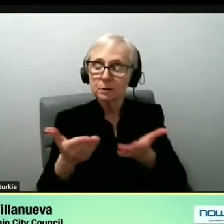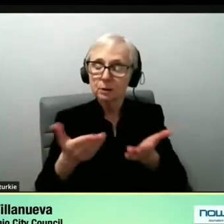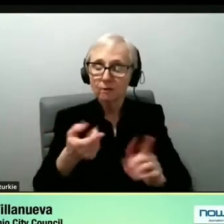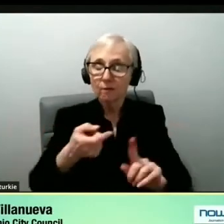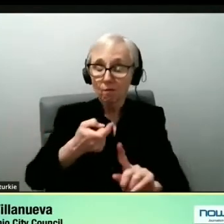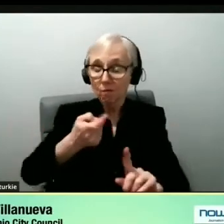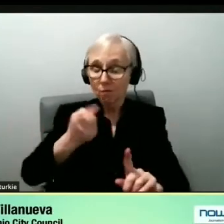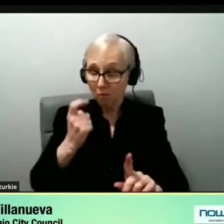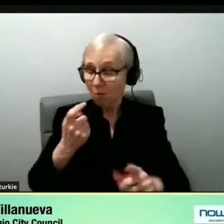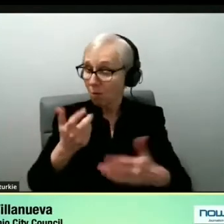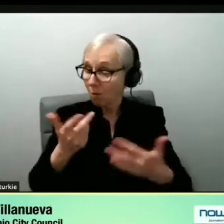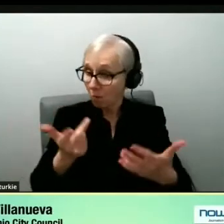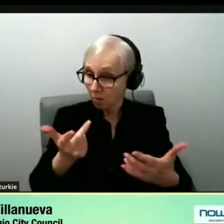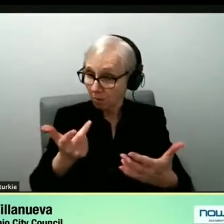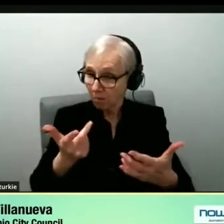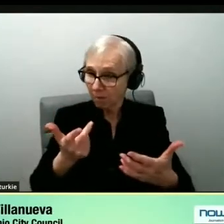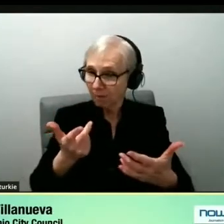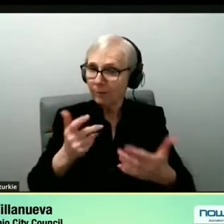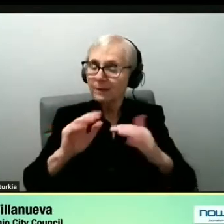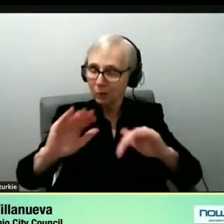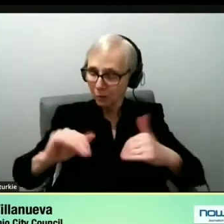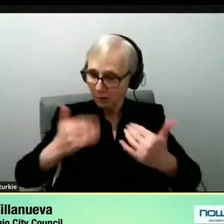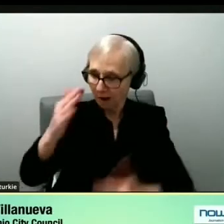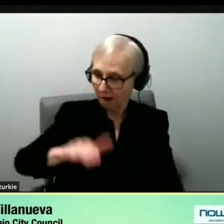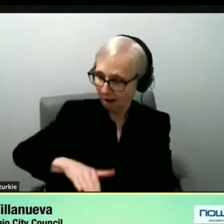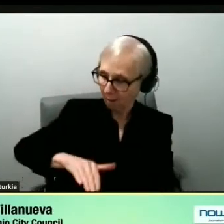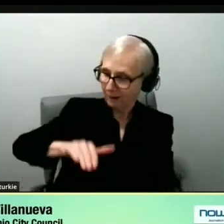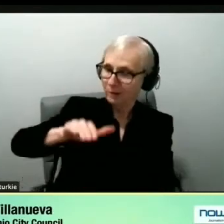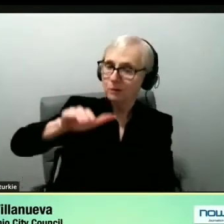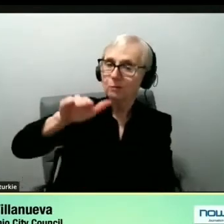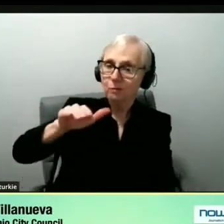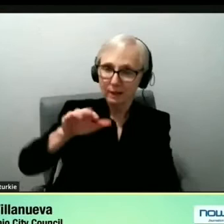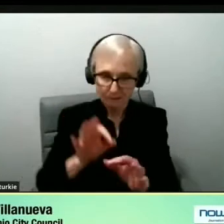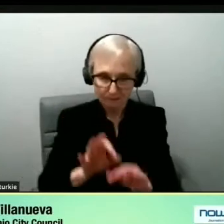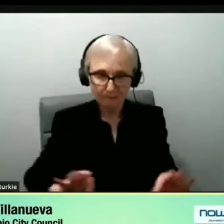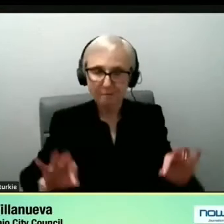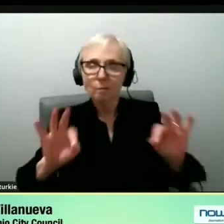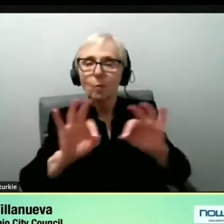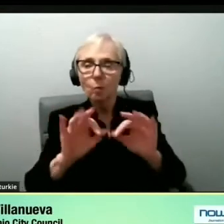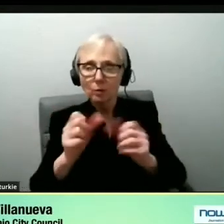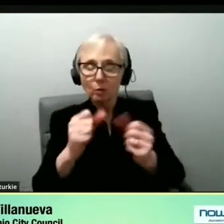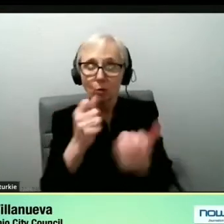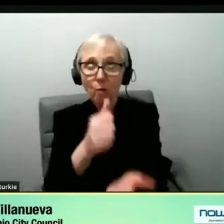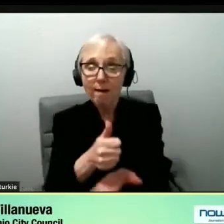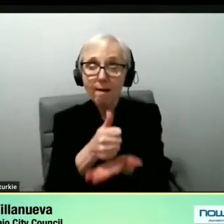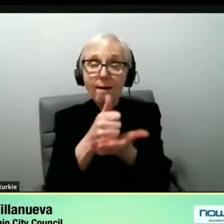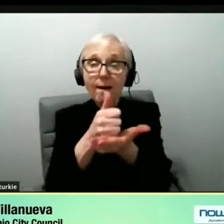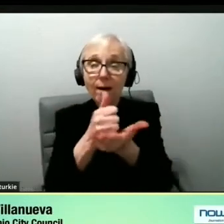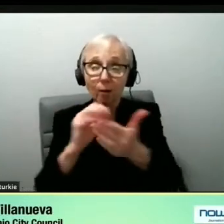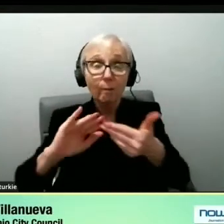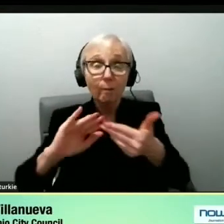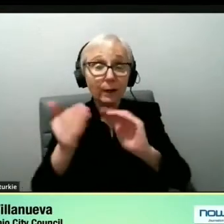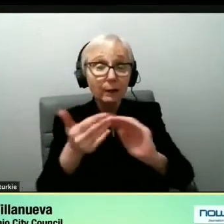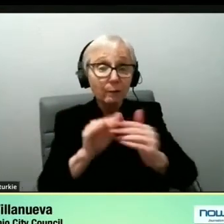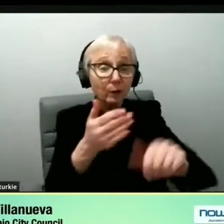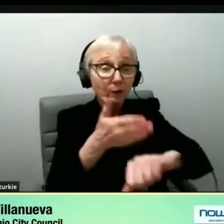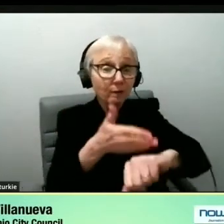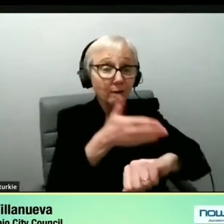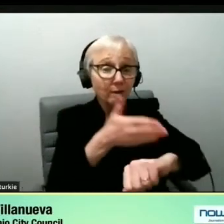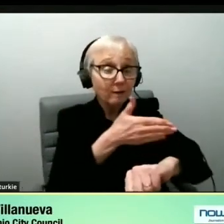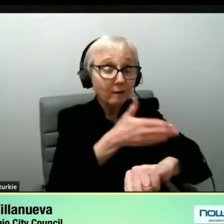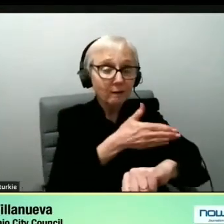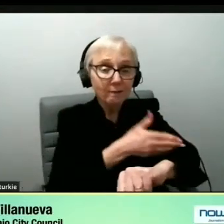the fact that this is how I was brought up. It's important to me to help my community do better. There is